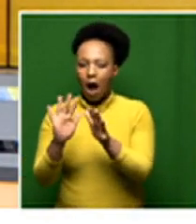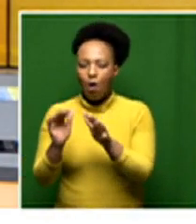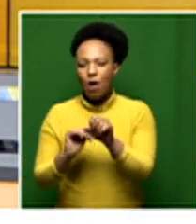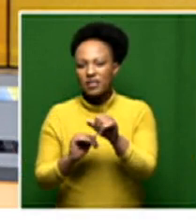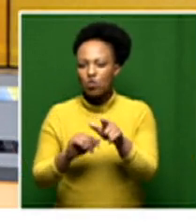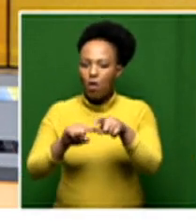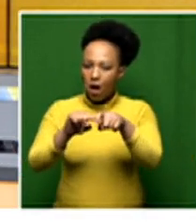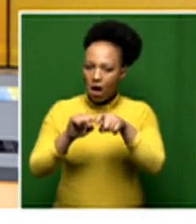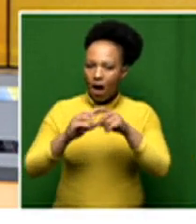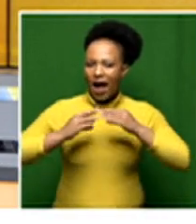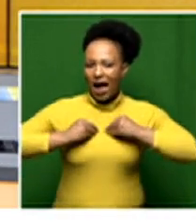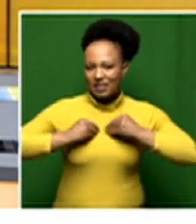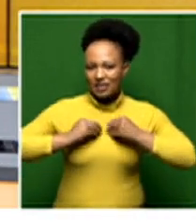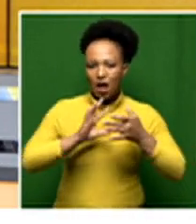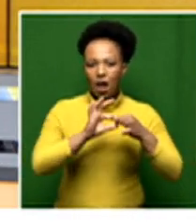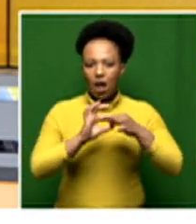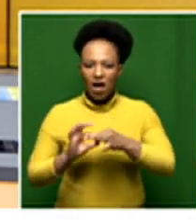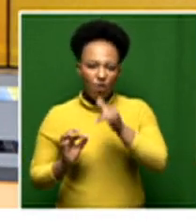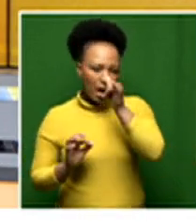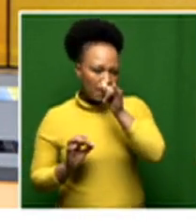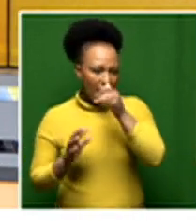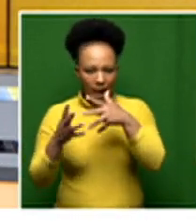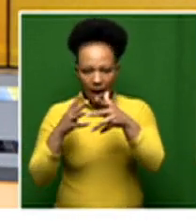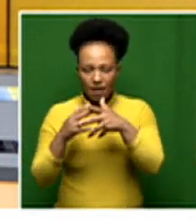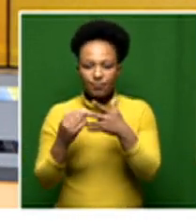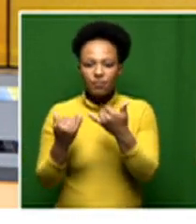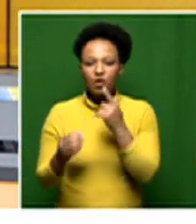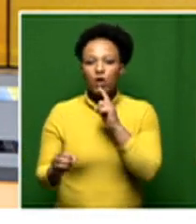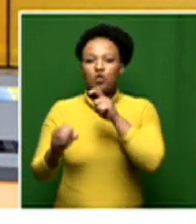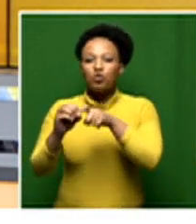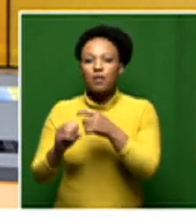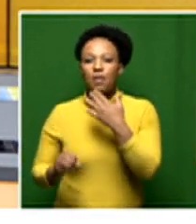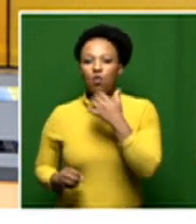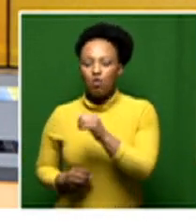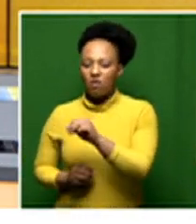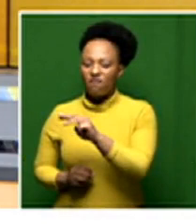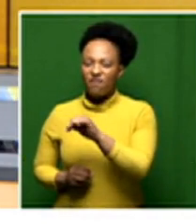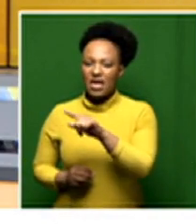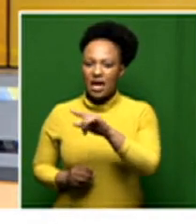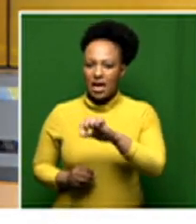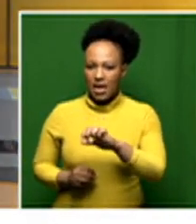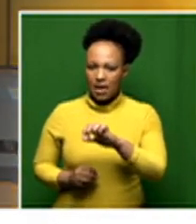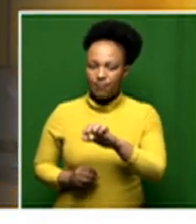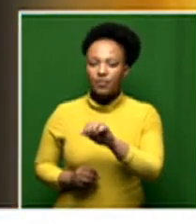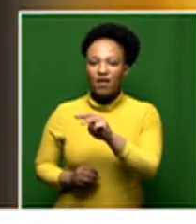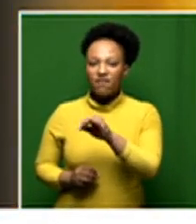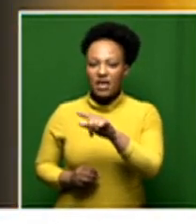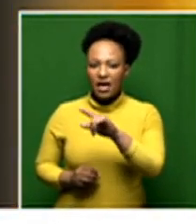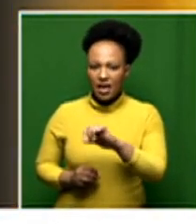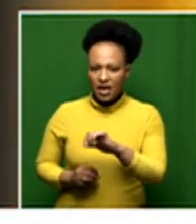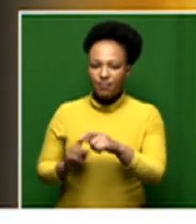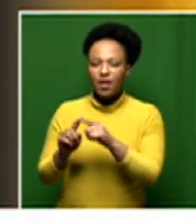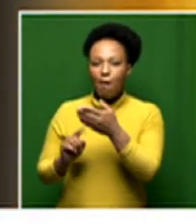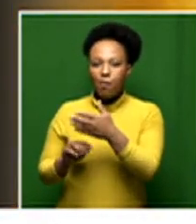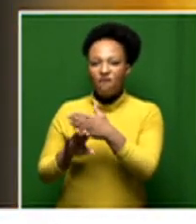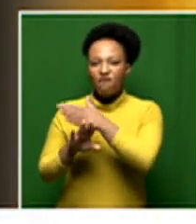agencies freezing assets linked to alleged criminal activities, we are now joined by Willie Hofmeyr, the former head of a Special Investigating